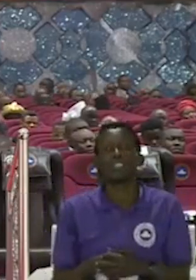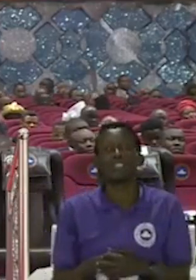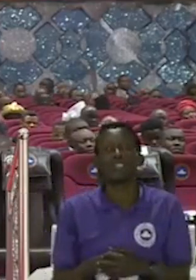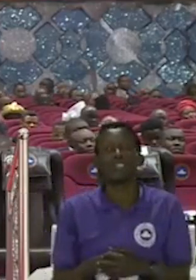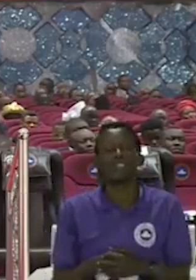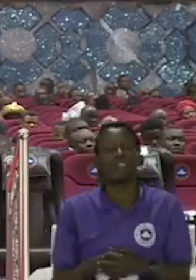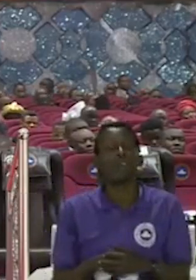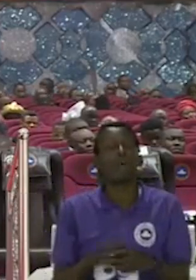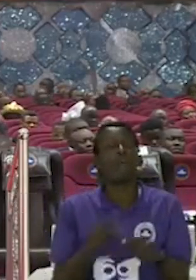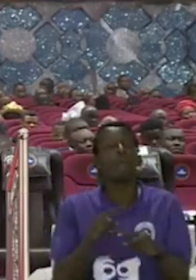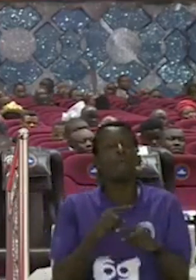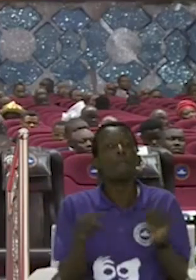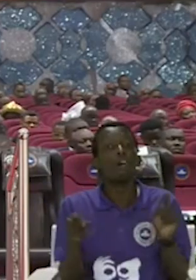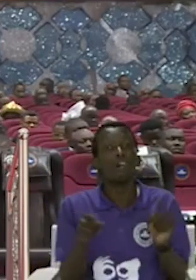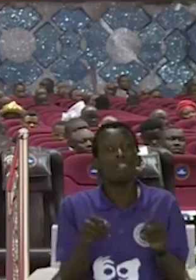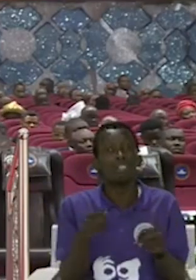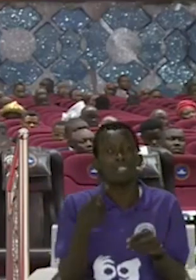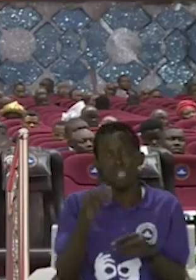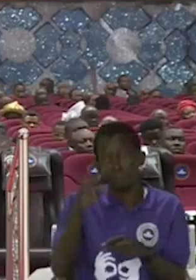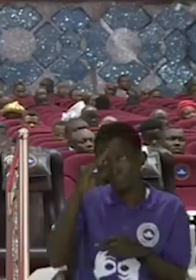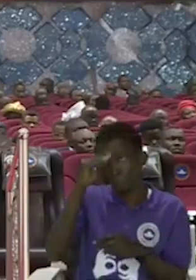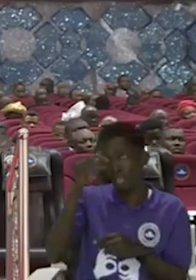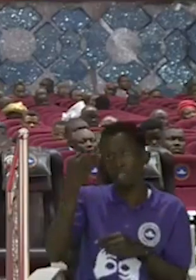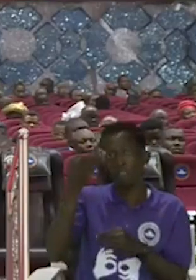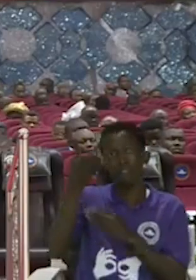Among the men of God in Nigeria today,